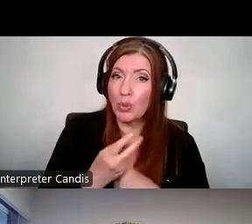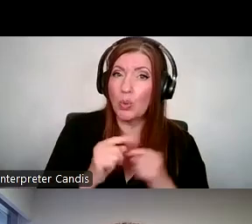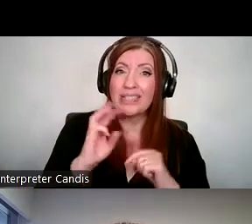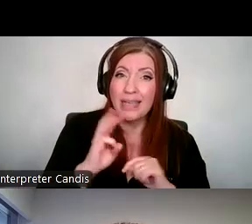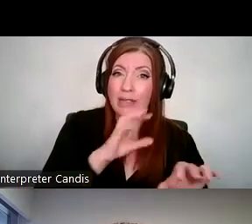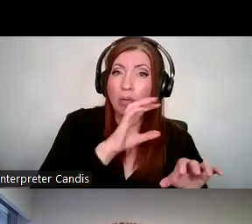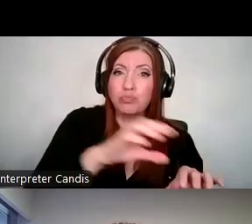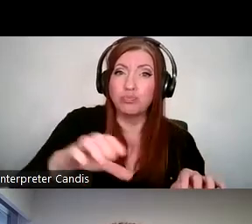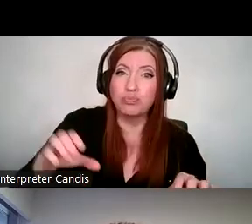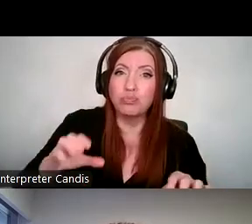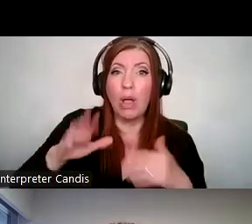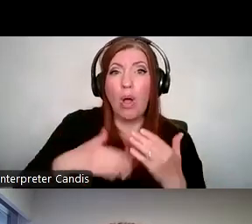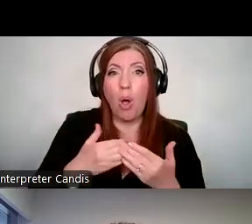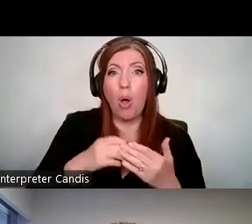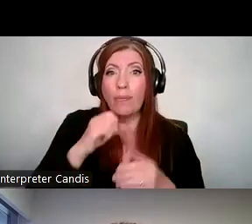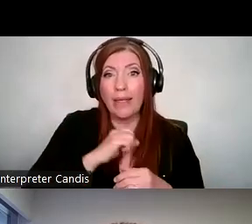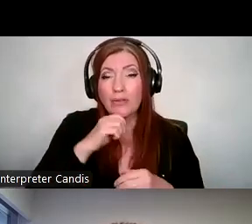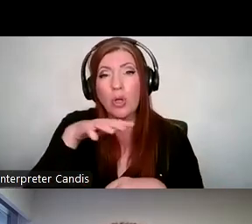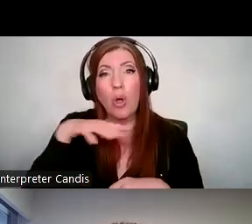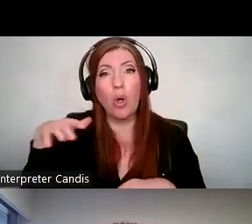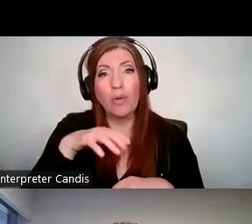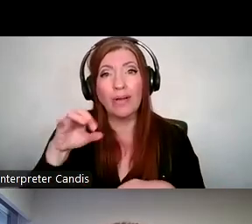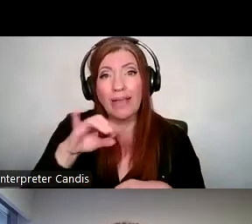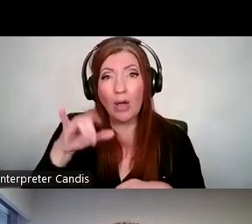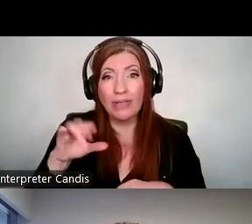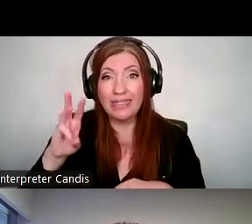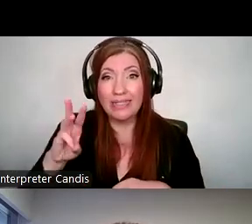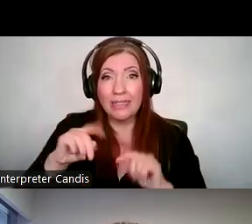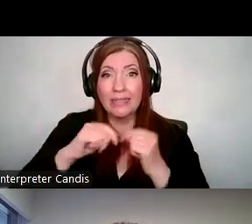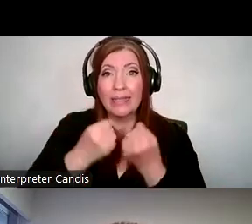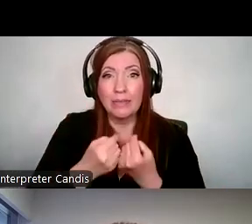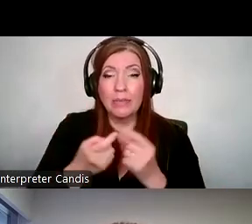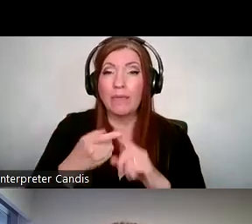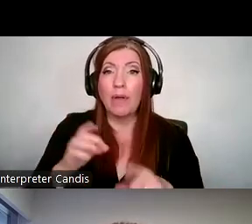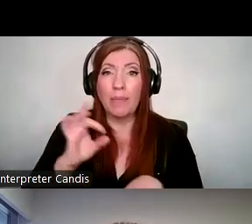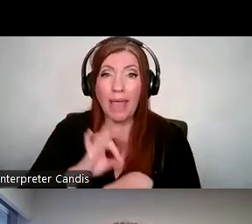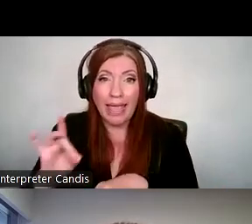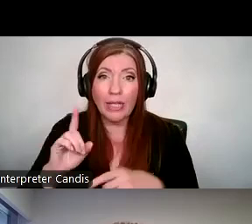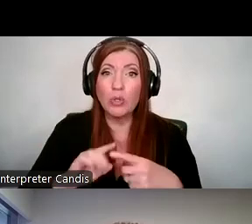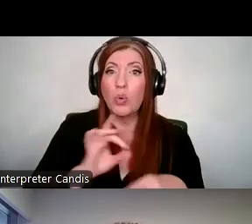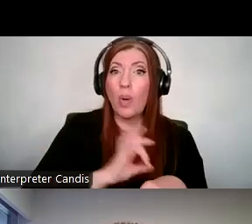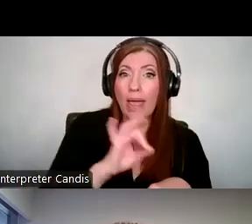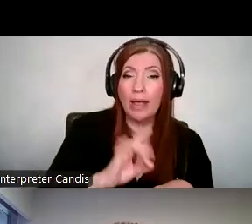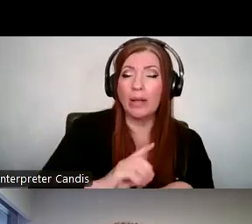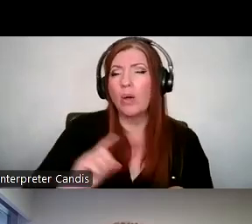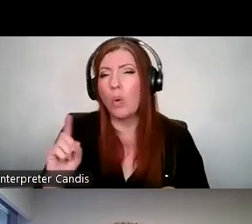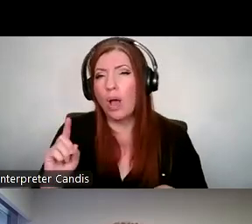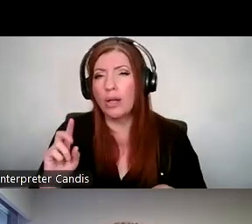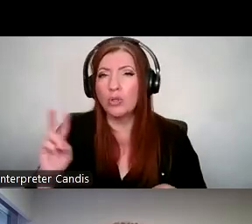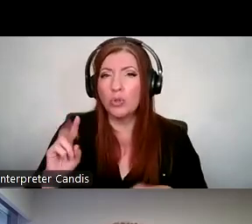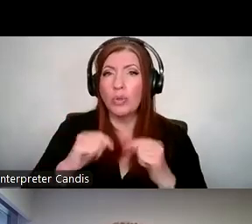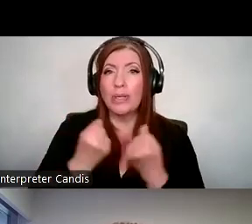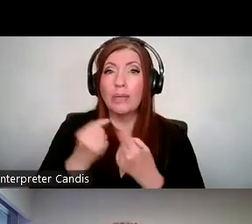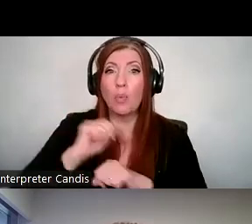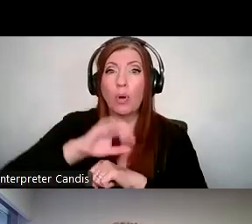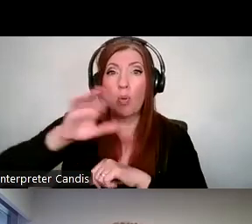the county. And then our 6 teams are pretty much from 8 to 8. And then we have 1 or 2 teams that work the overnight